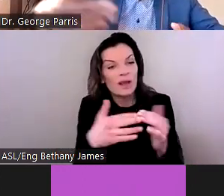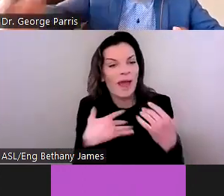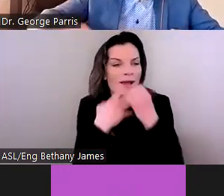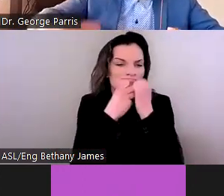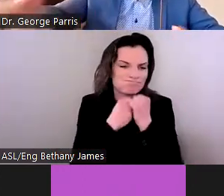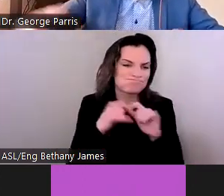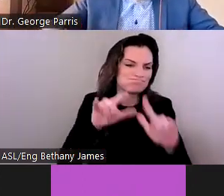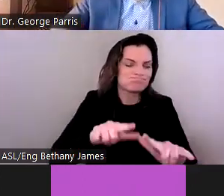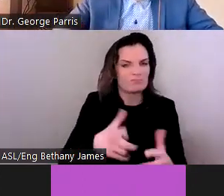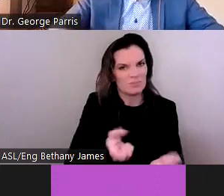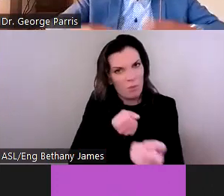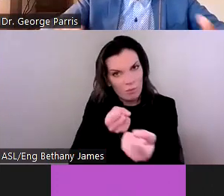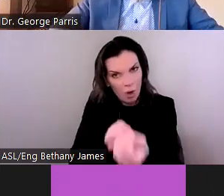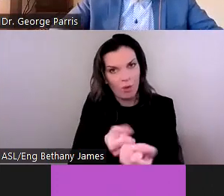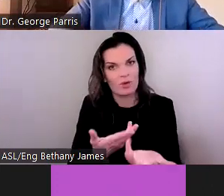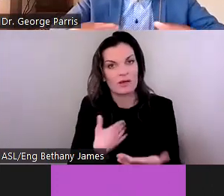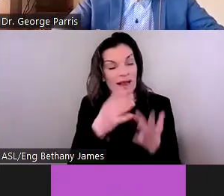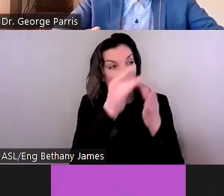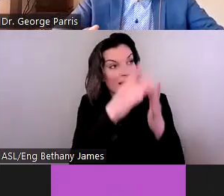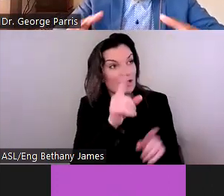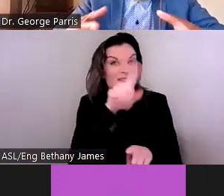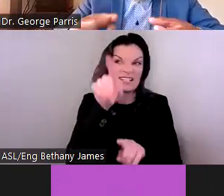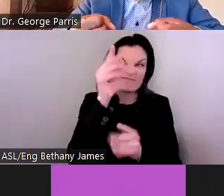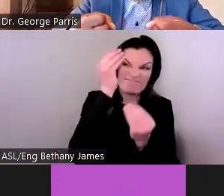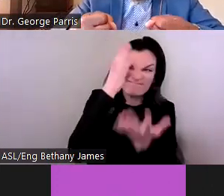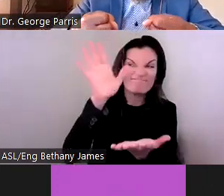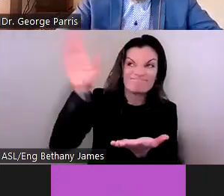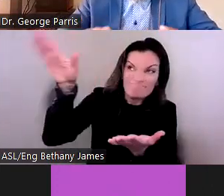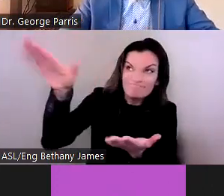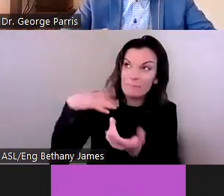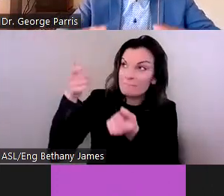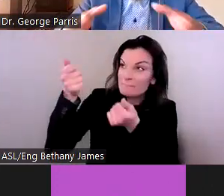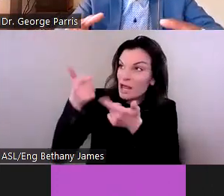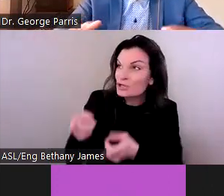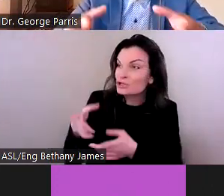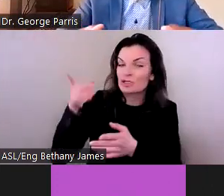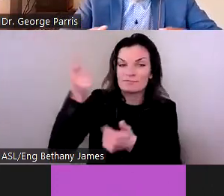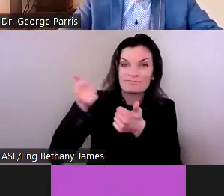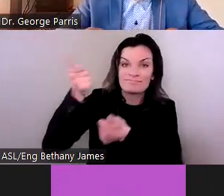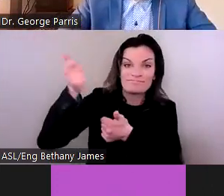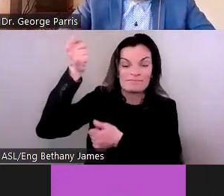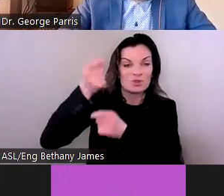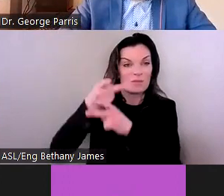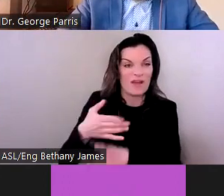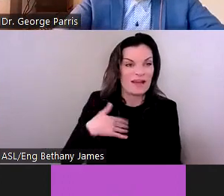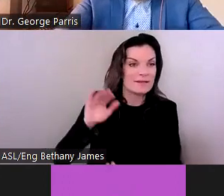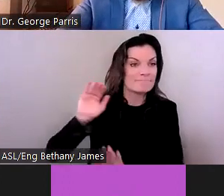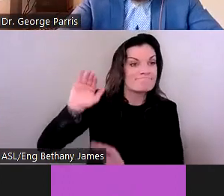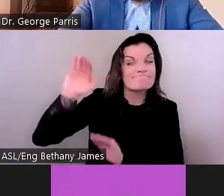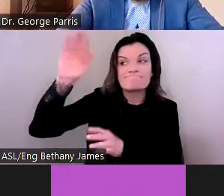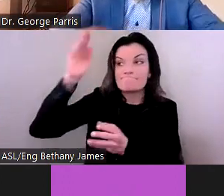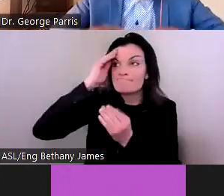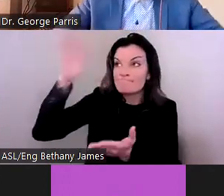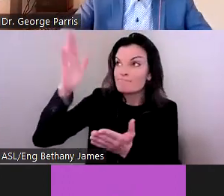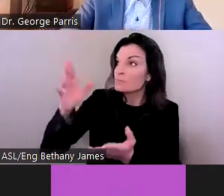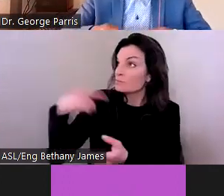give advice, give feedback to your supervisors, your managers. It's not only your managers and supervisors to give feedback to